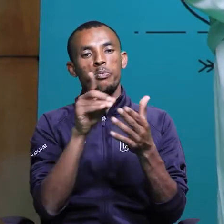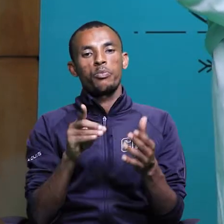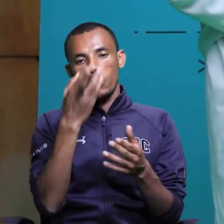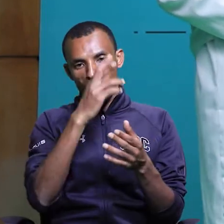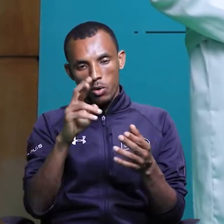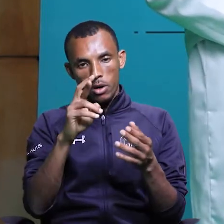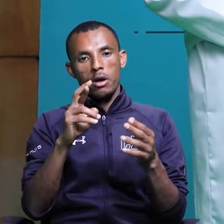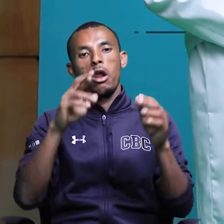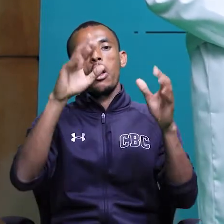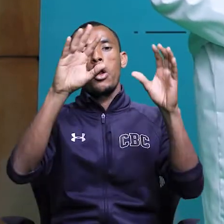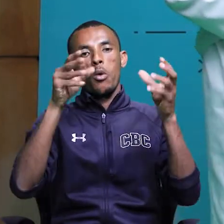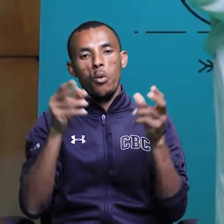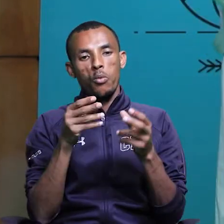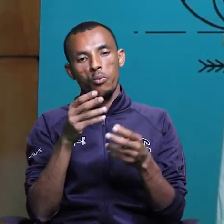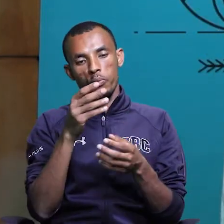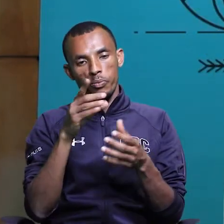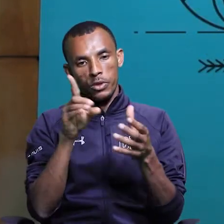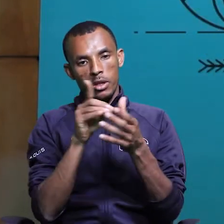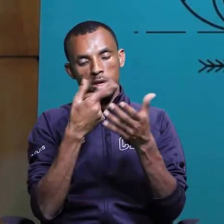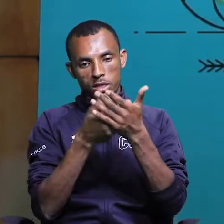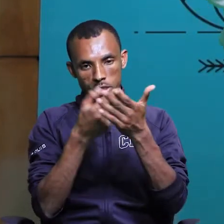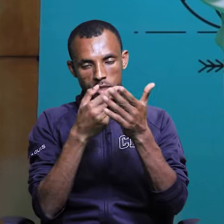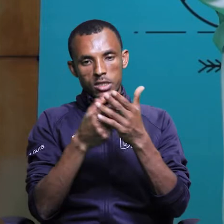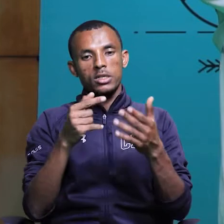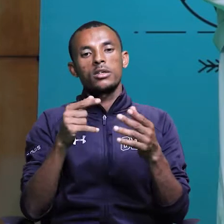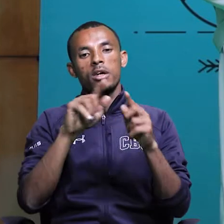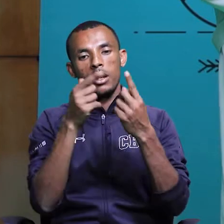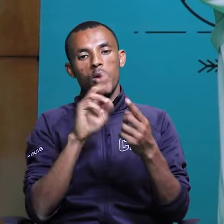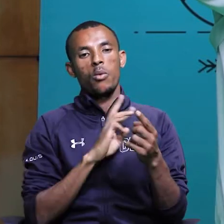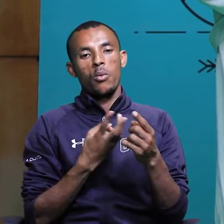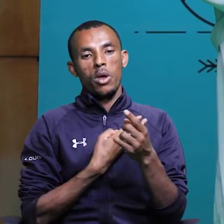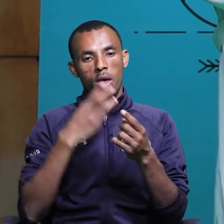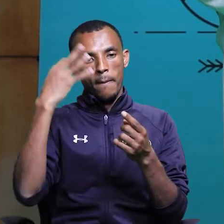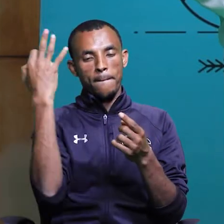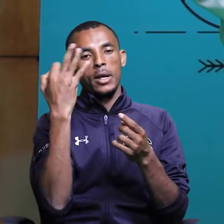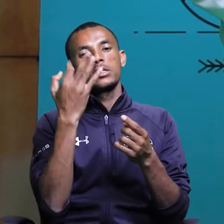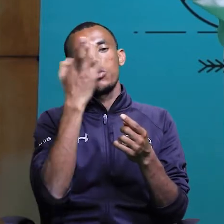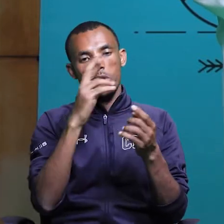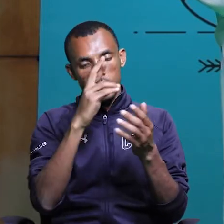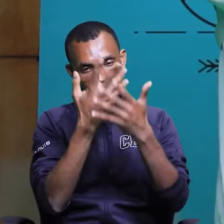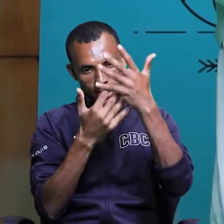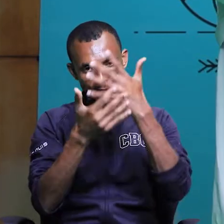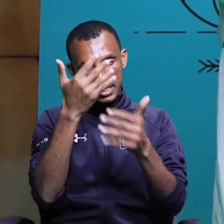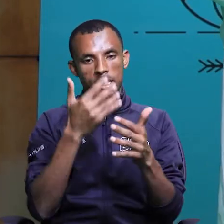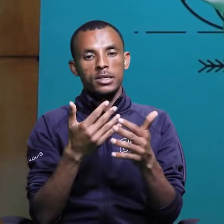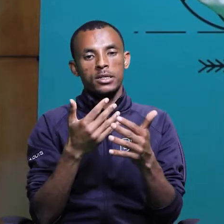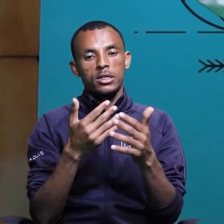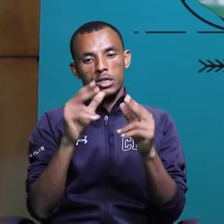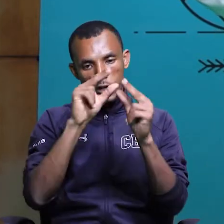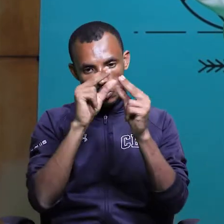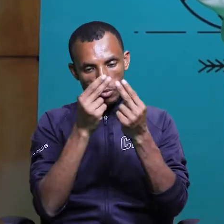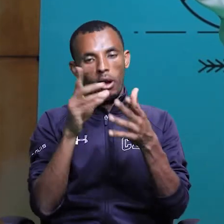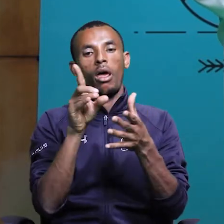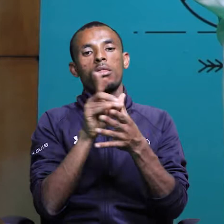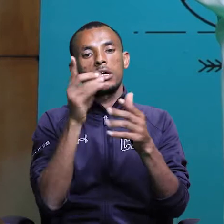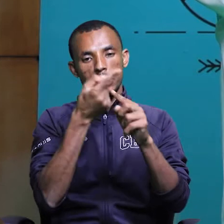or raw data. In this grade, we are trying to represent or discuss more on grouped